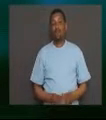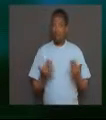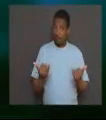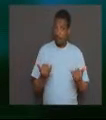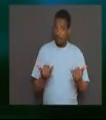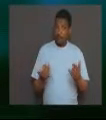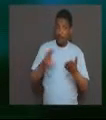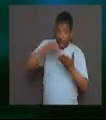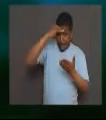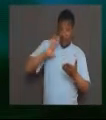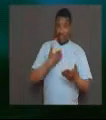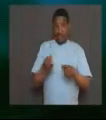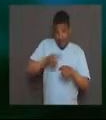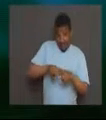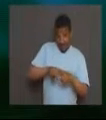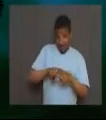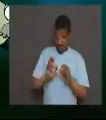Let's get back to our lesson.